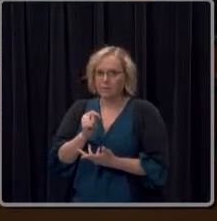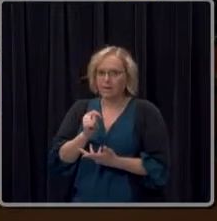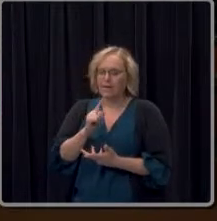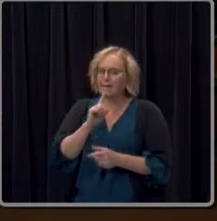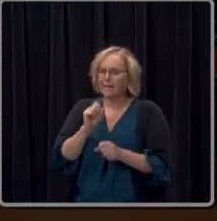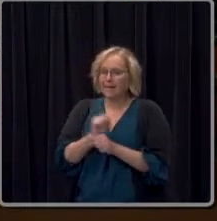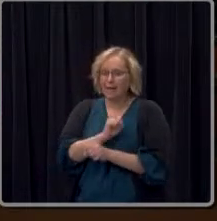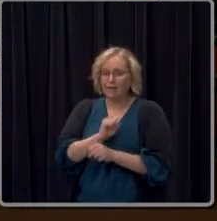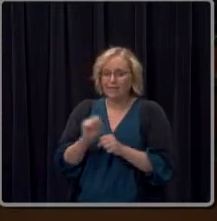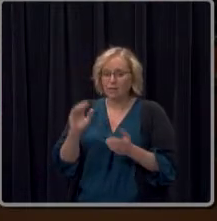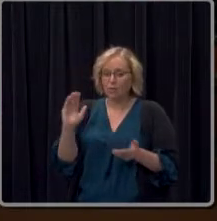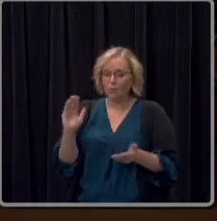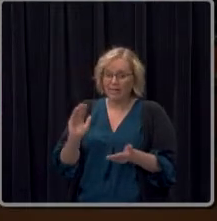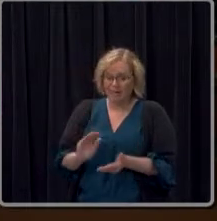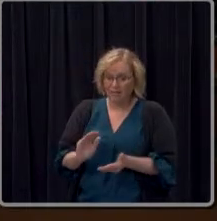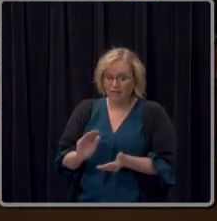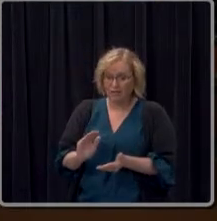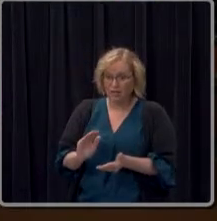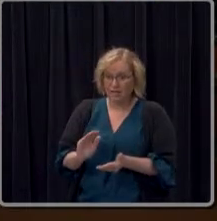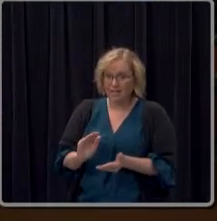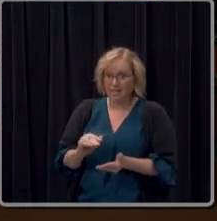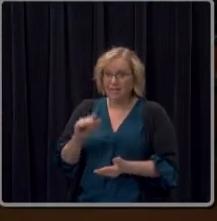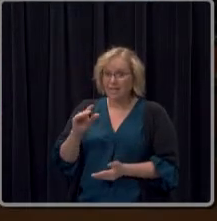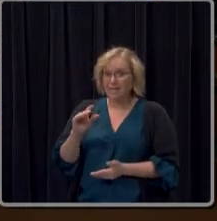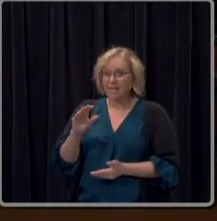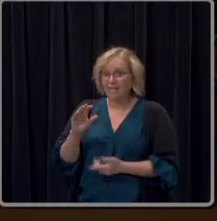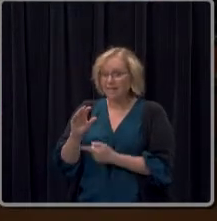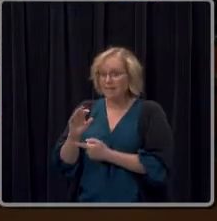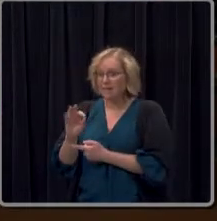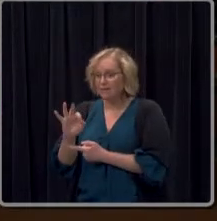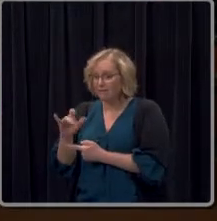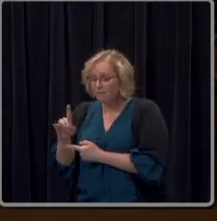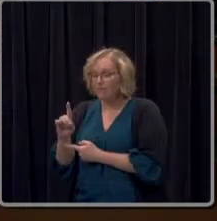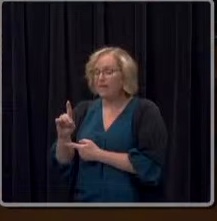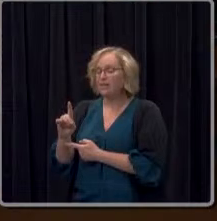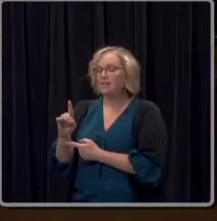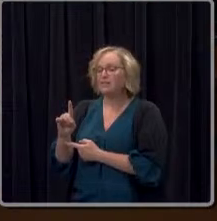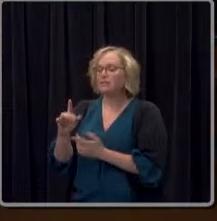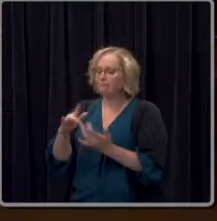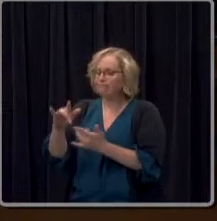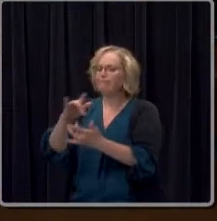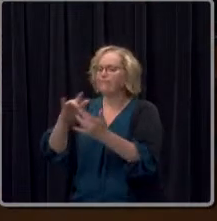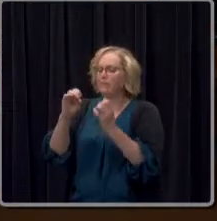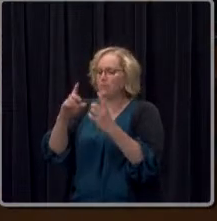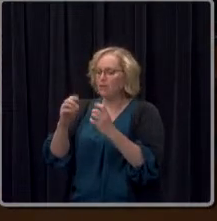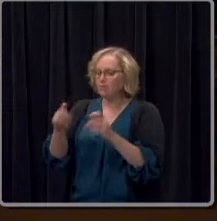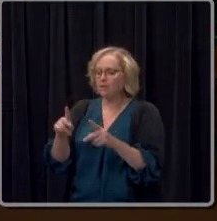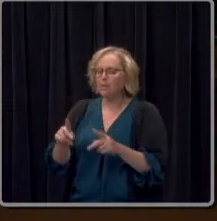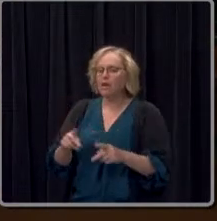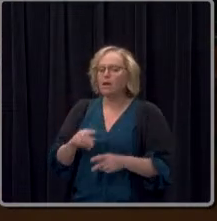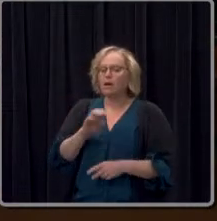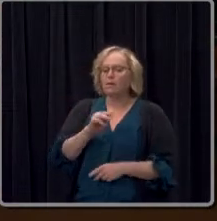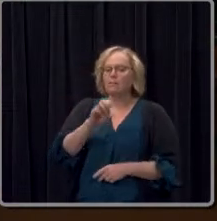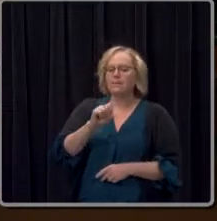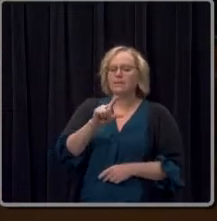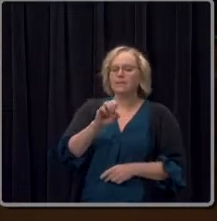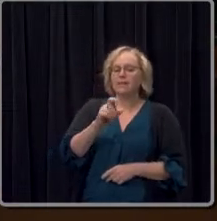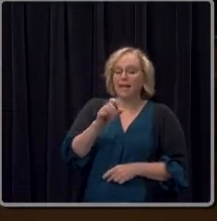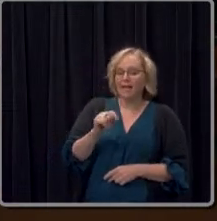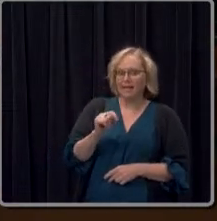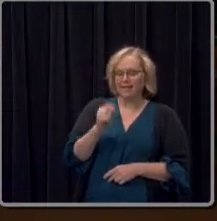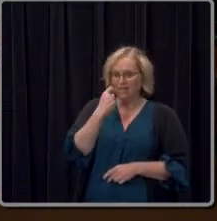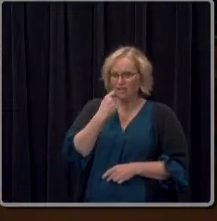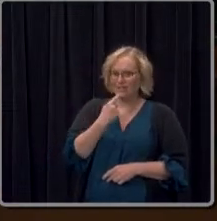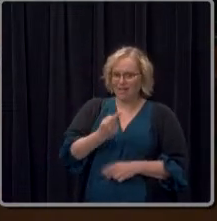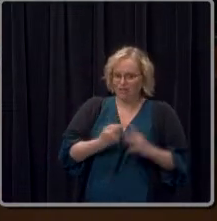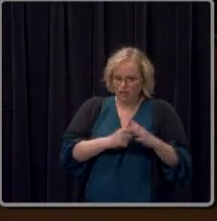Guaranteed reduction in field education opportunities, field trips. What did we just hear Ms. Leggett say? She starts in kindergarten